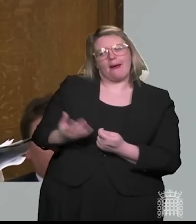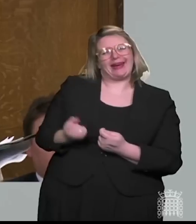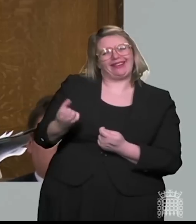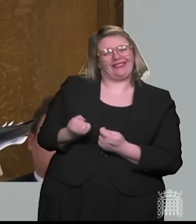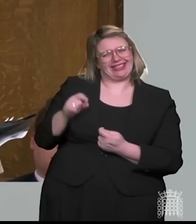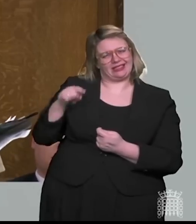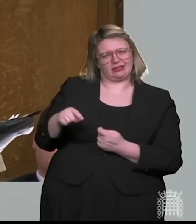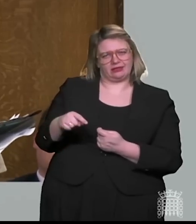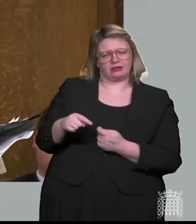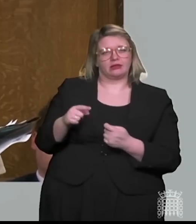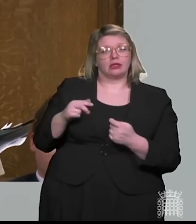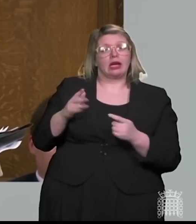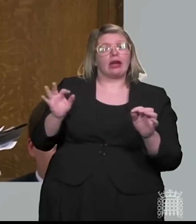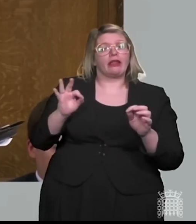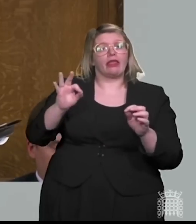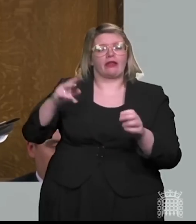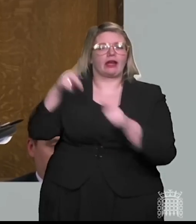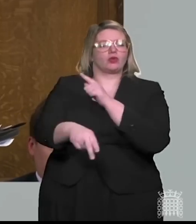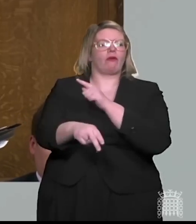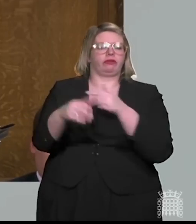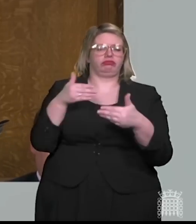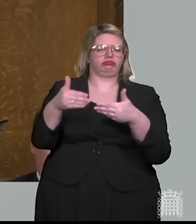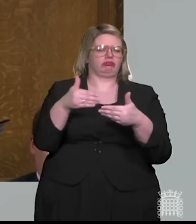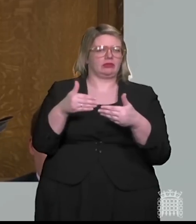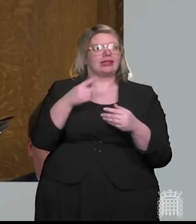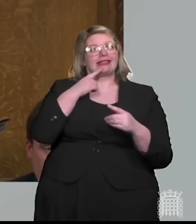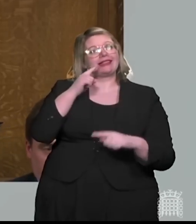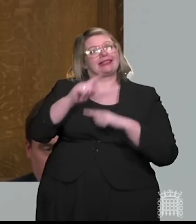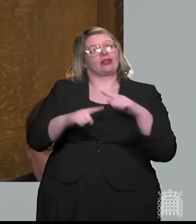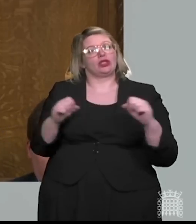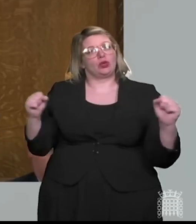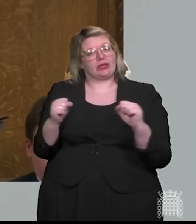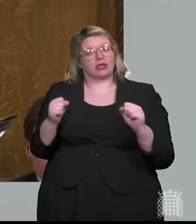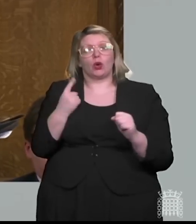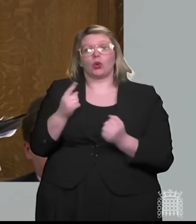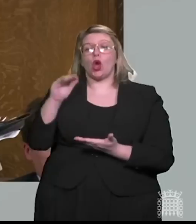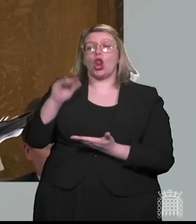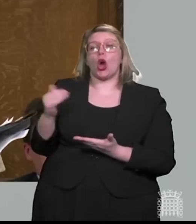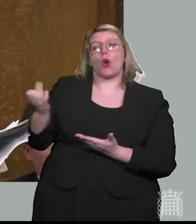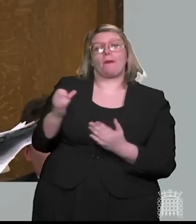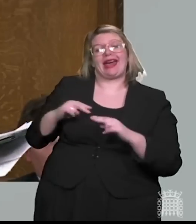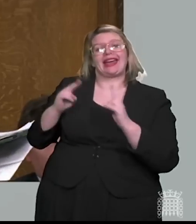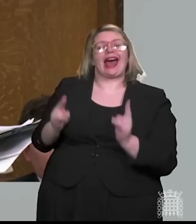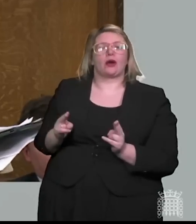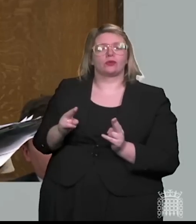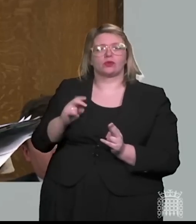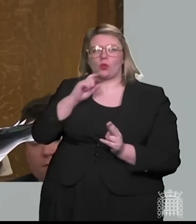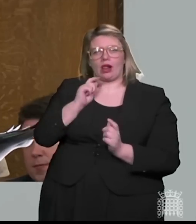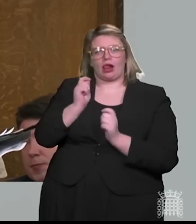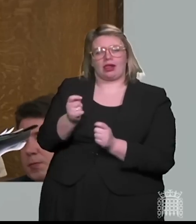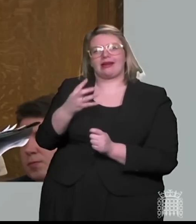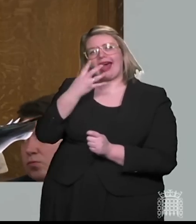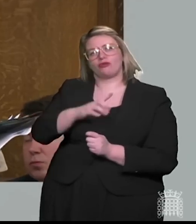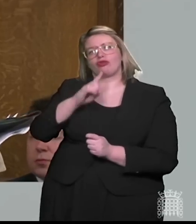right honourable friend introduced last November, when he announced that next winter only low-paid households will receive the £900